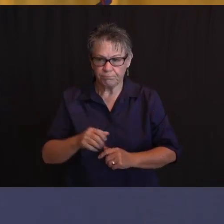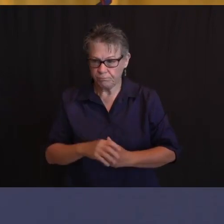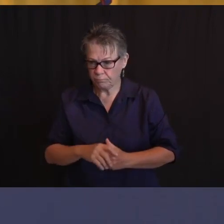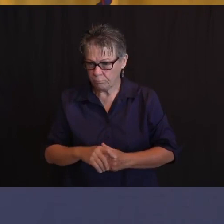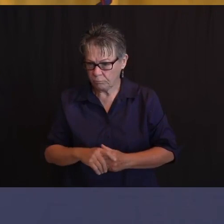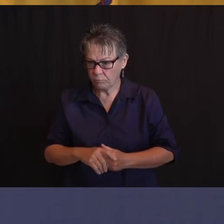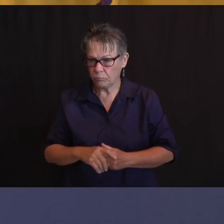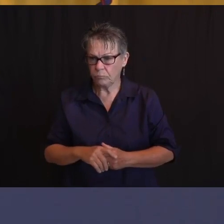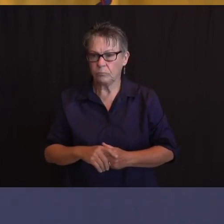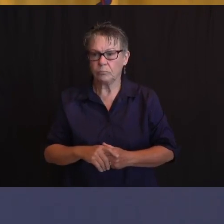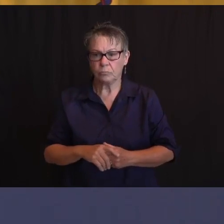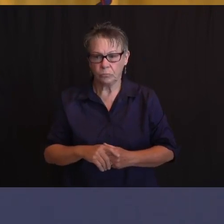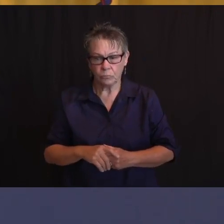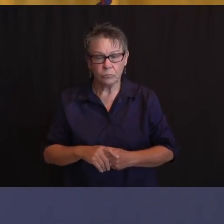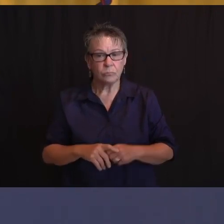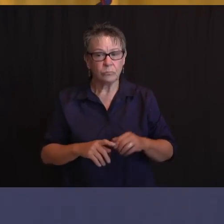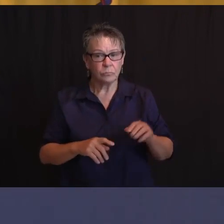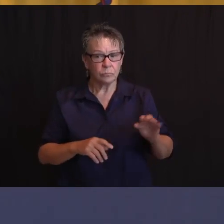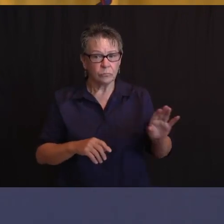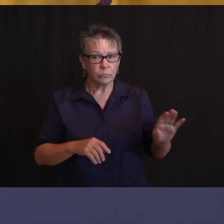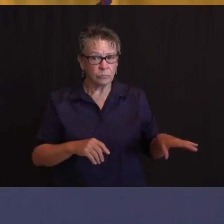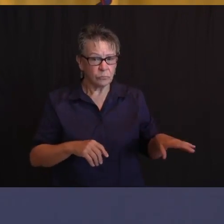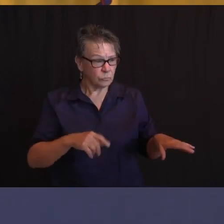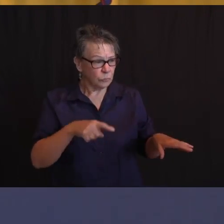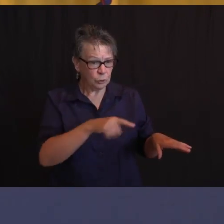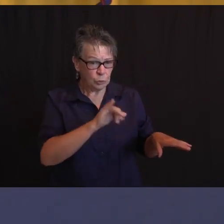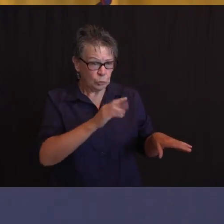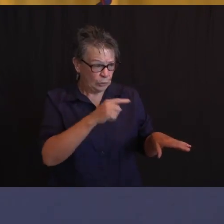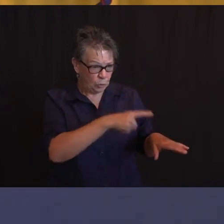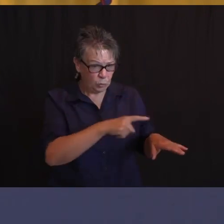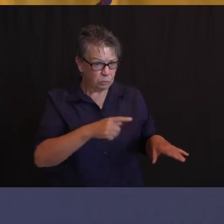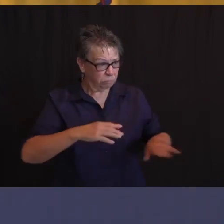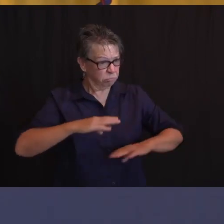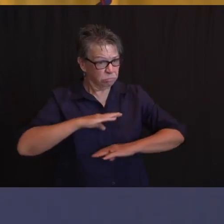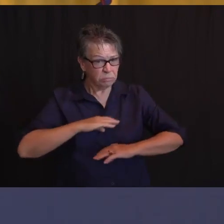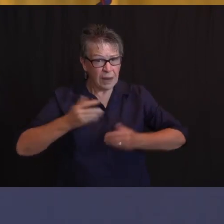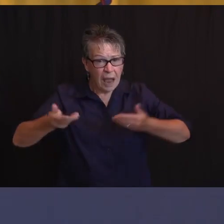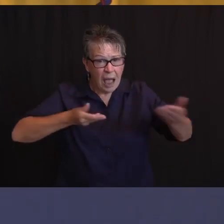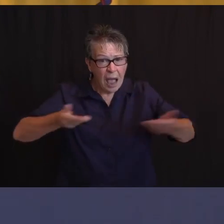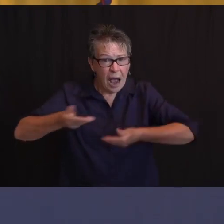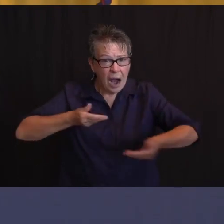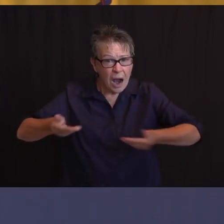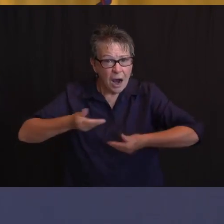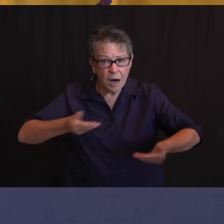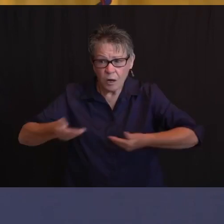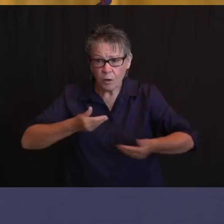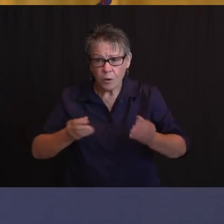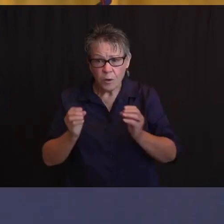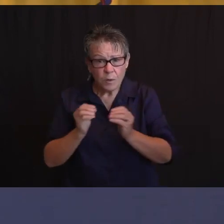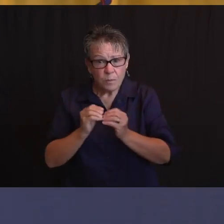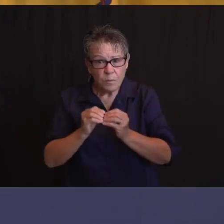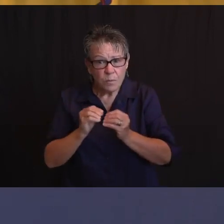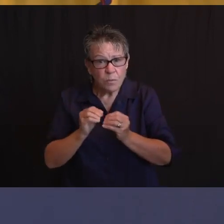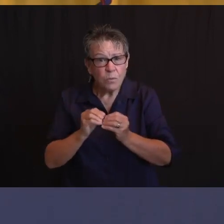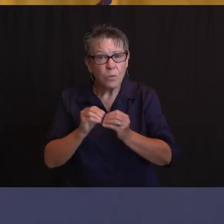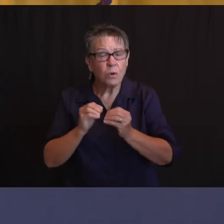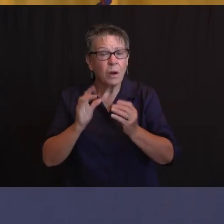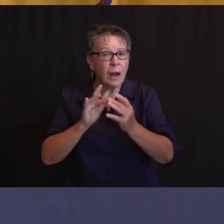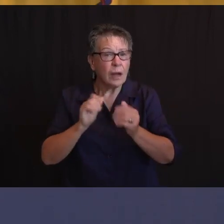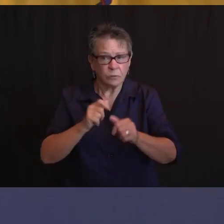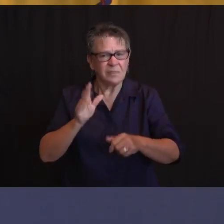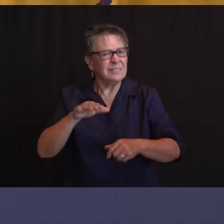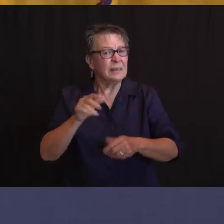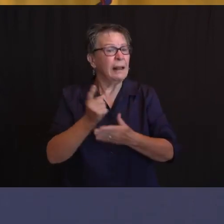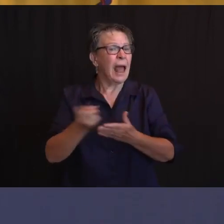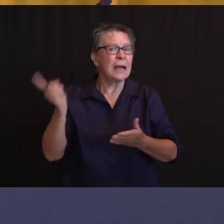we keep adding. We added 80-something last week, and they're well-trained. They're doing a great job. I'm not sure we're going